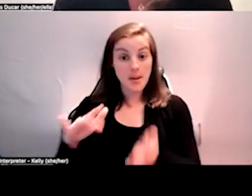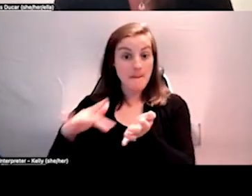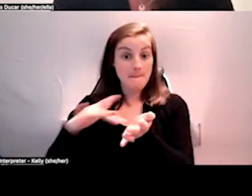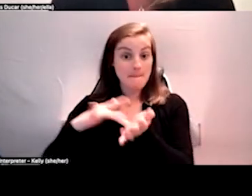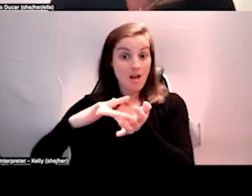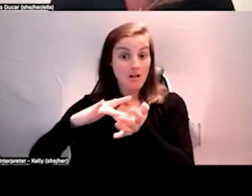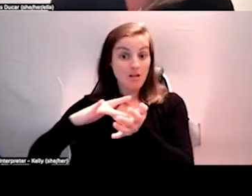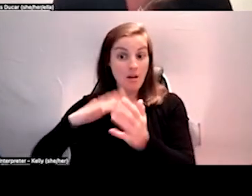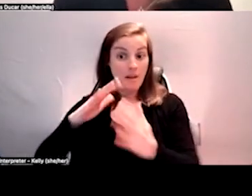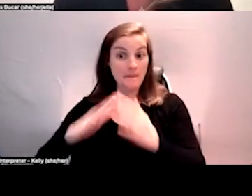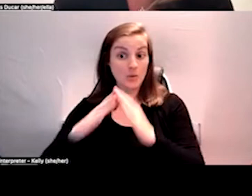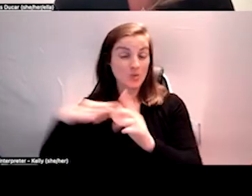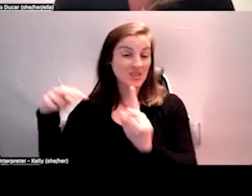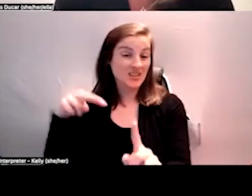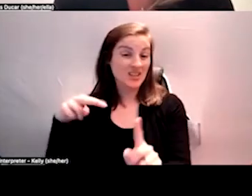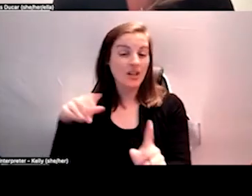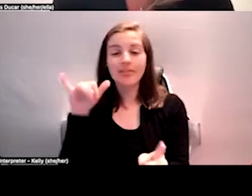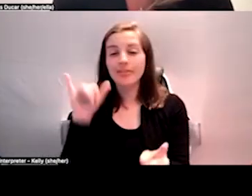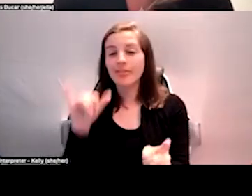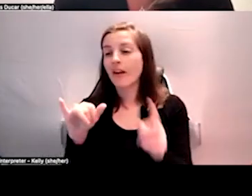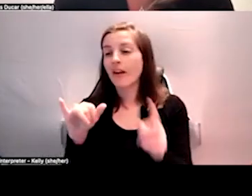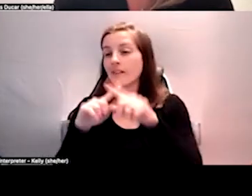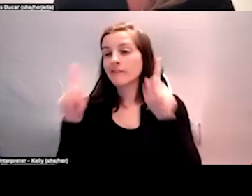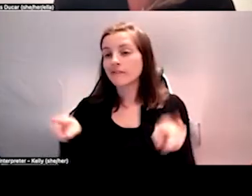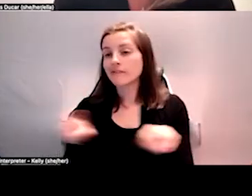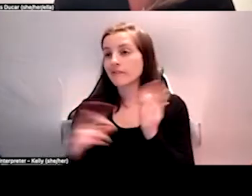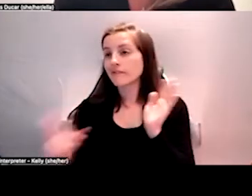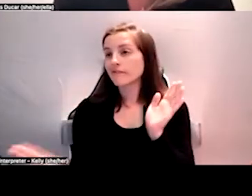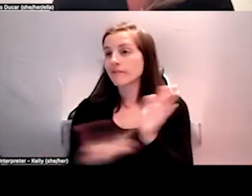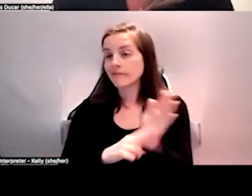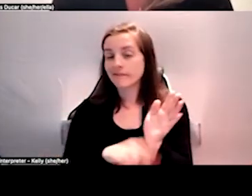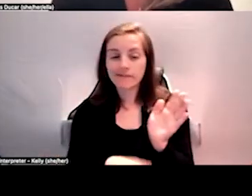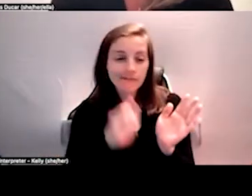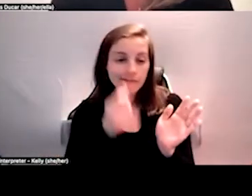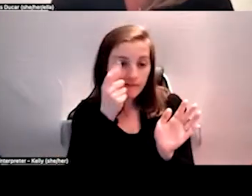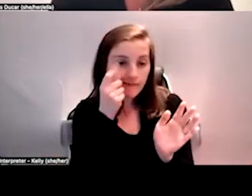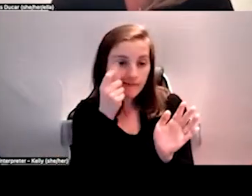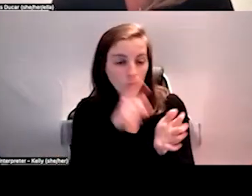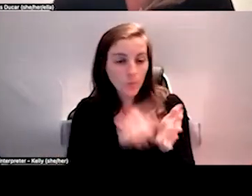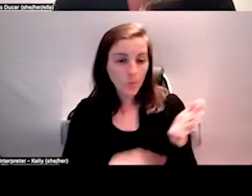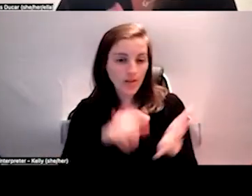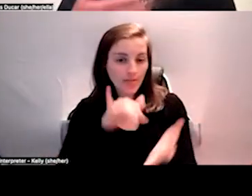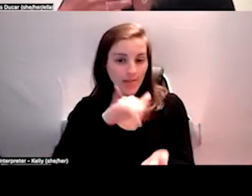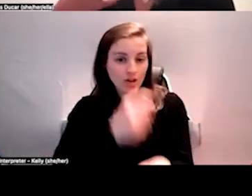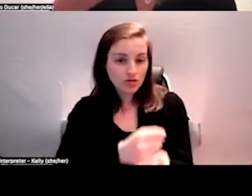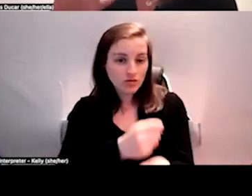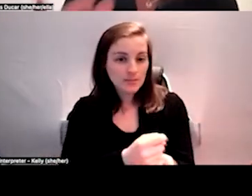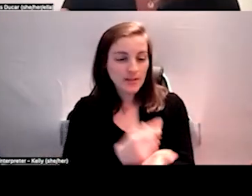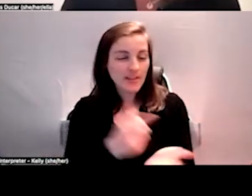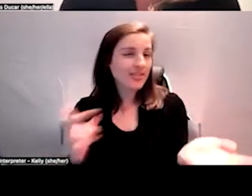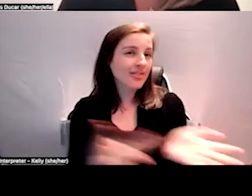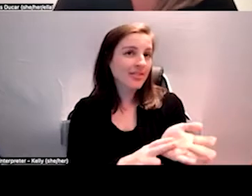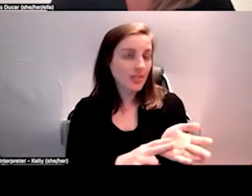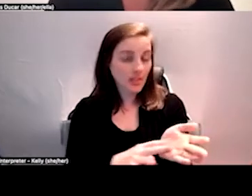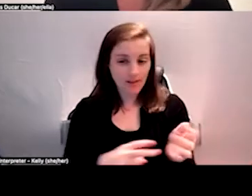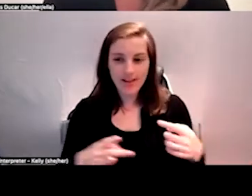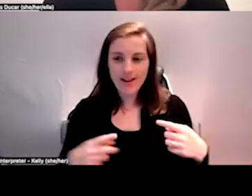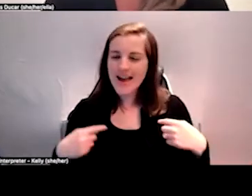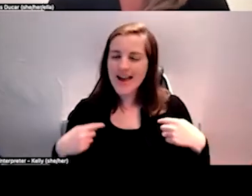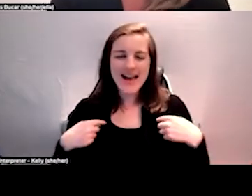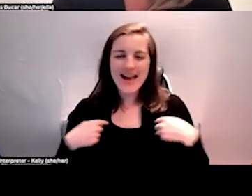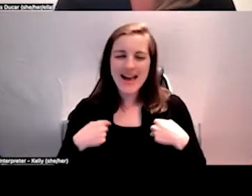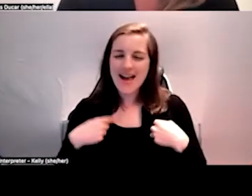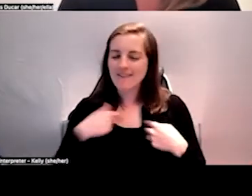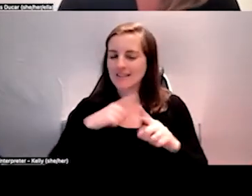a piece of paper that you sign and you understand exactly what type of treatment is happening. But I believe that informed consent